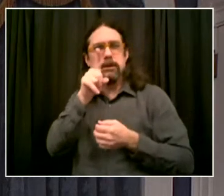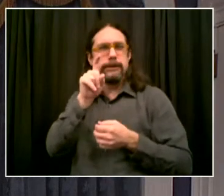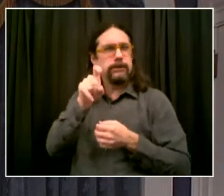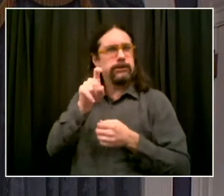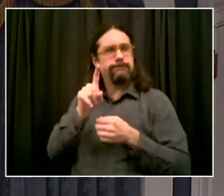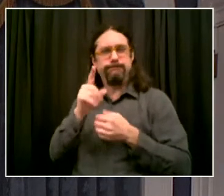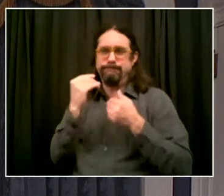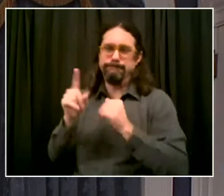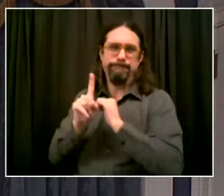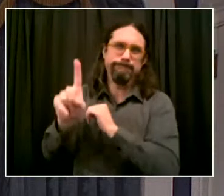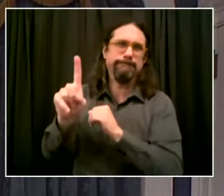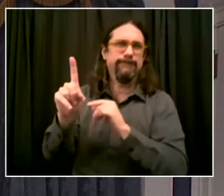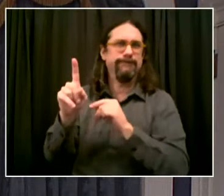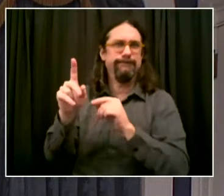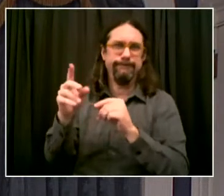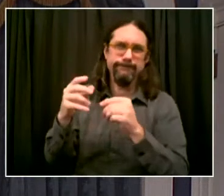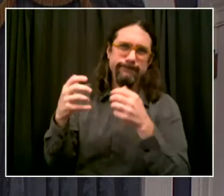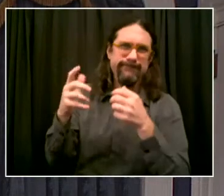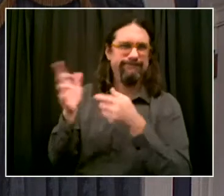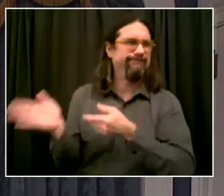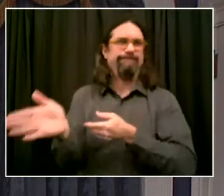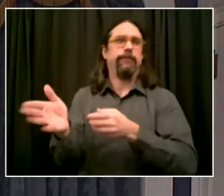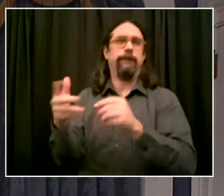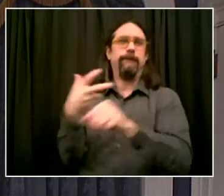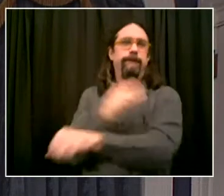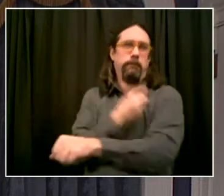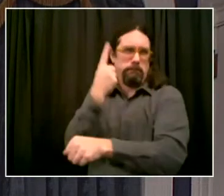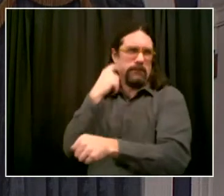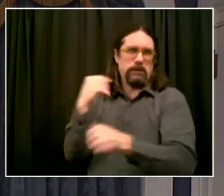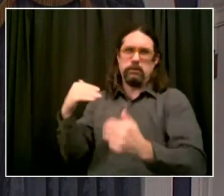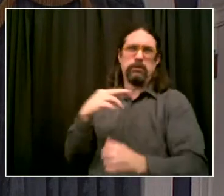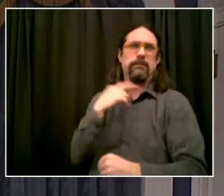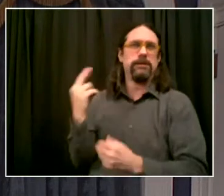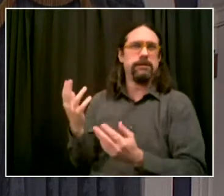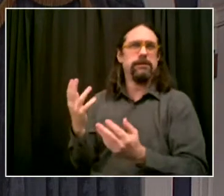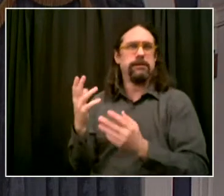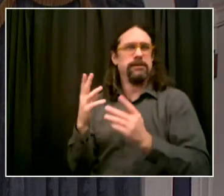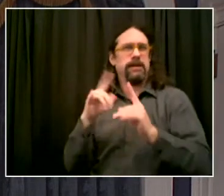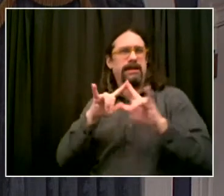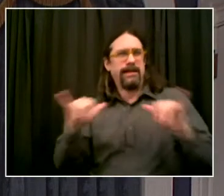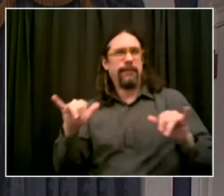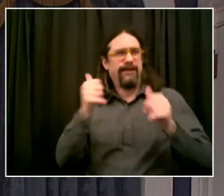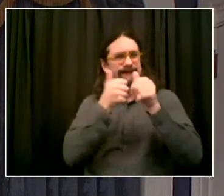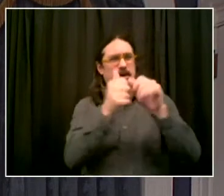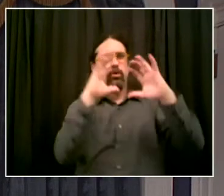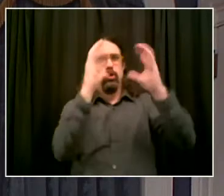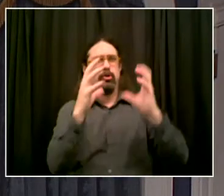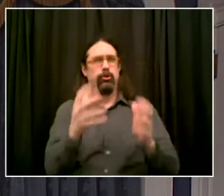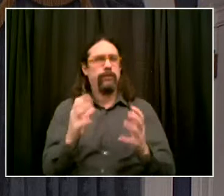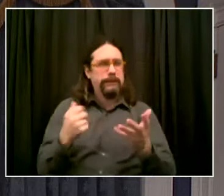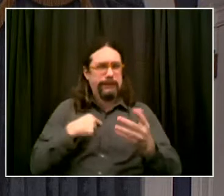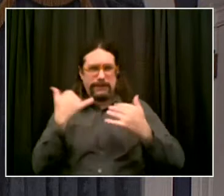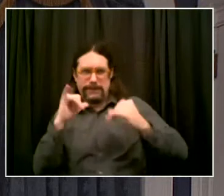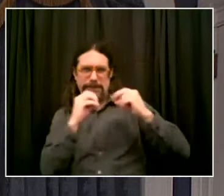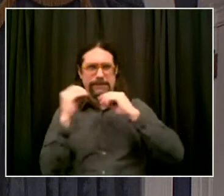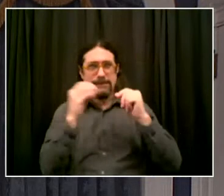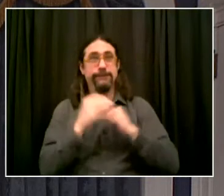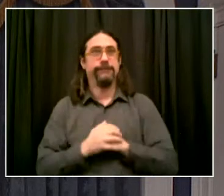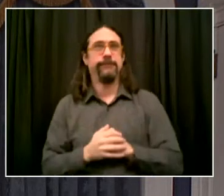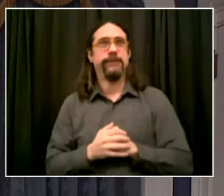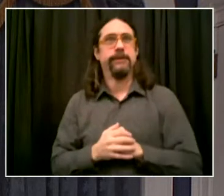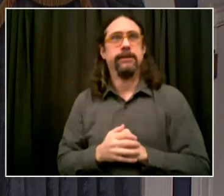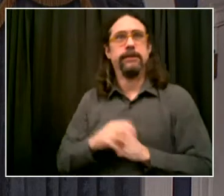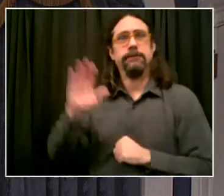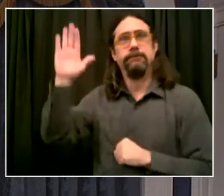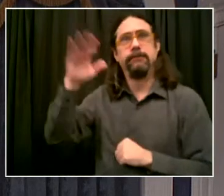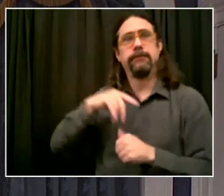if Dr. Chokshi had been vaccinated or not, but I just wanted to follow up, because you want to